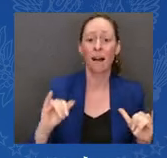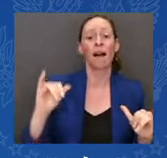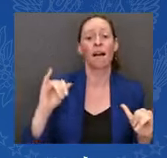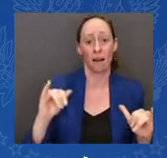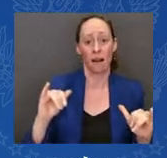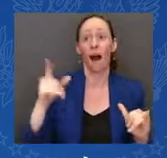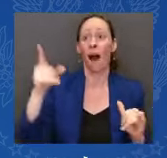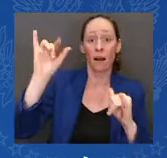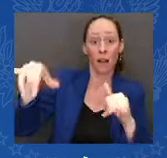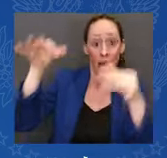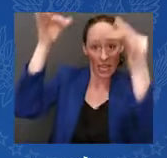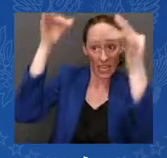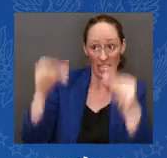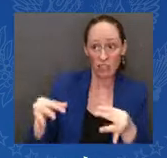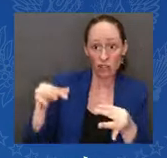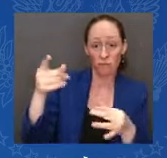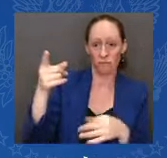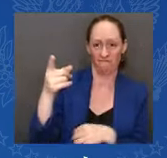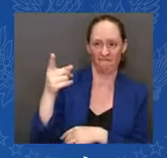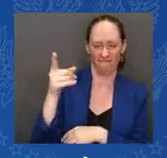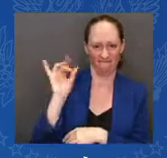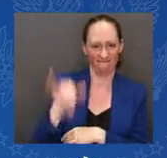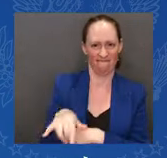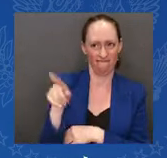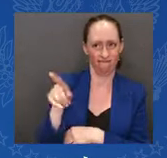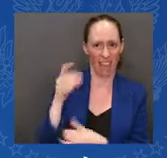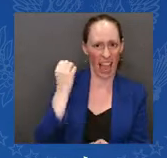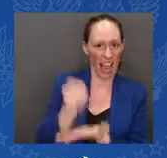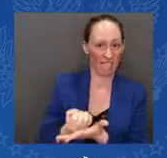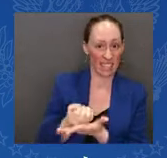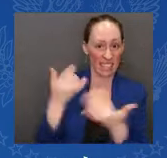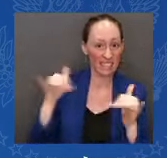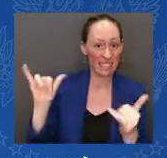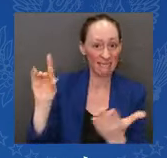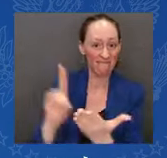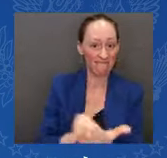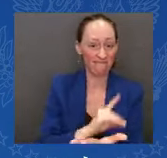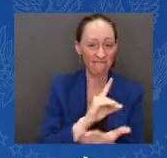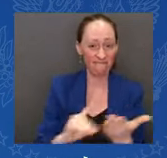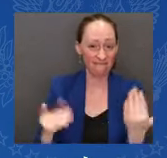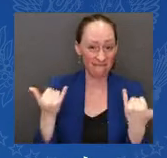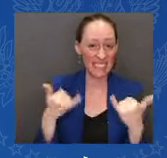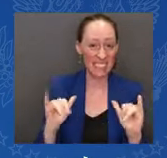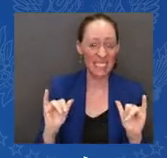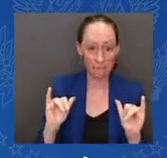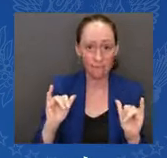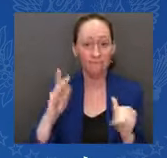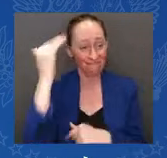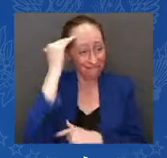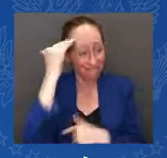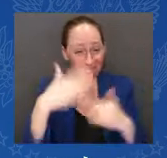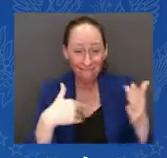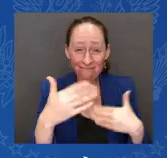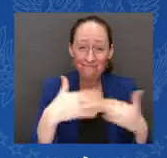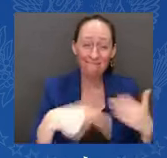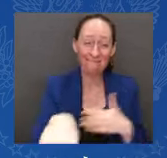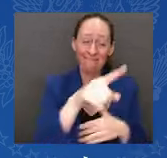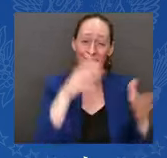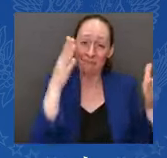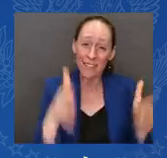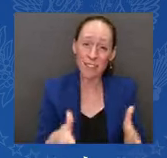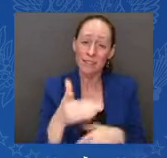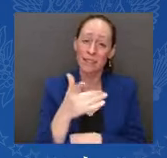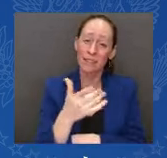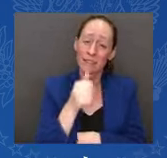to overcome adversity on their path to education, the college should recognize and value that. Our nation's colleges